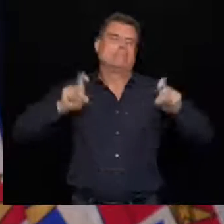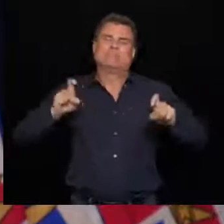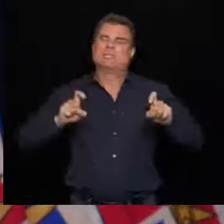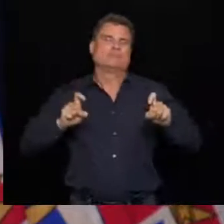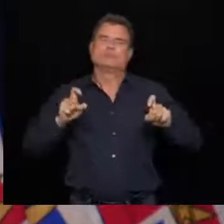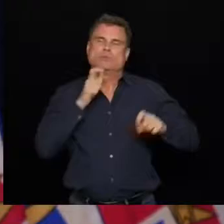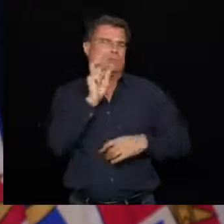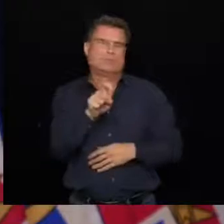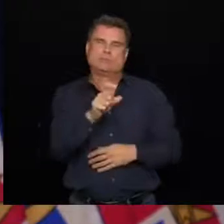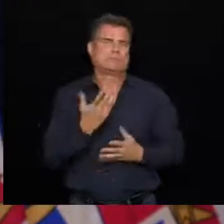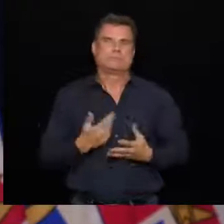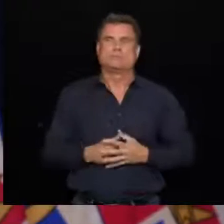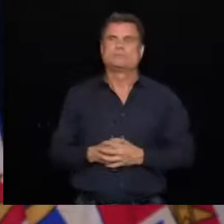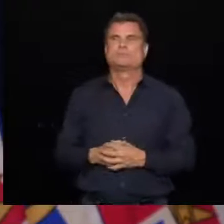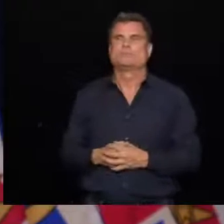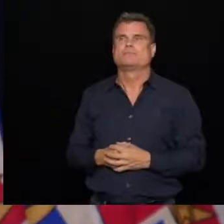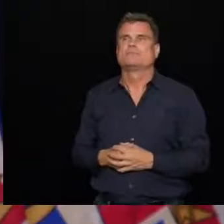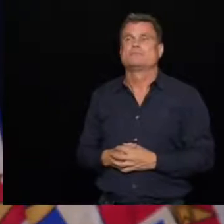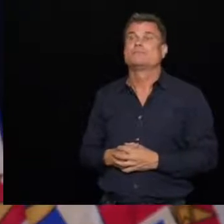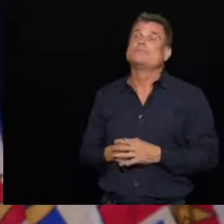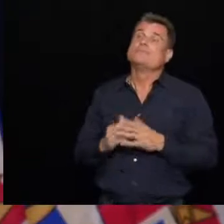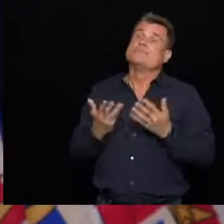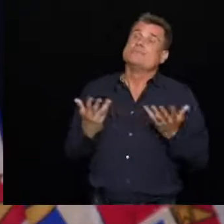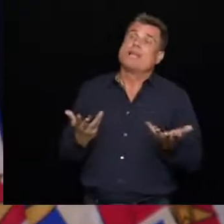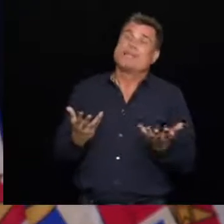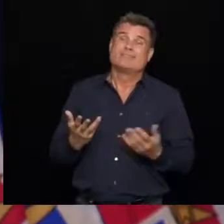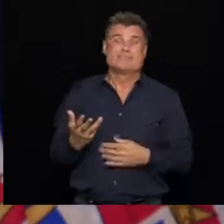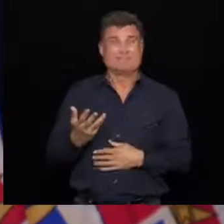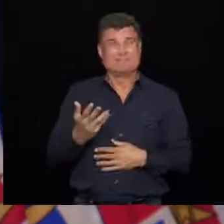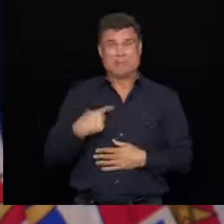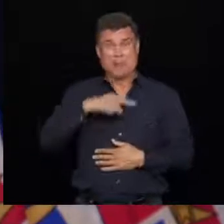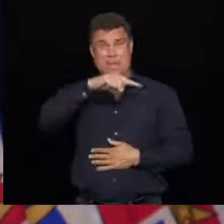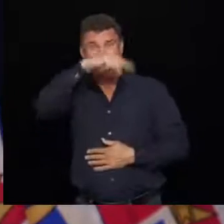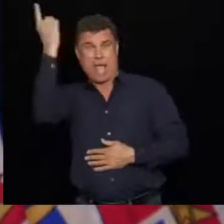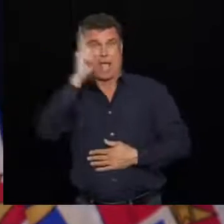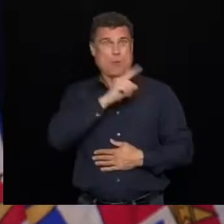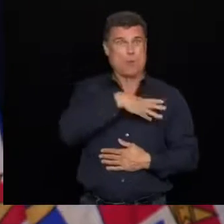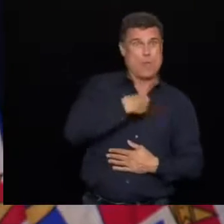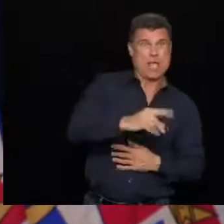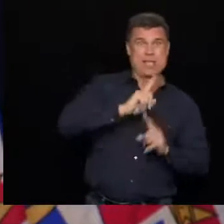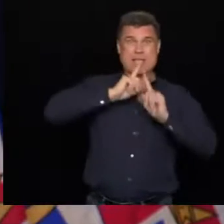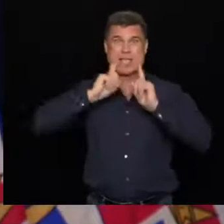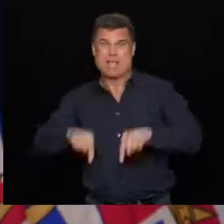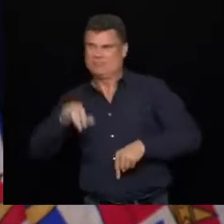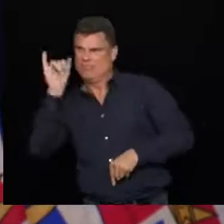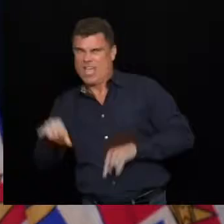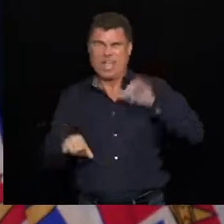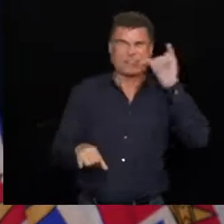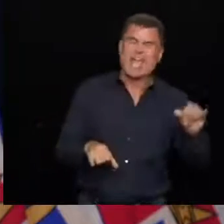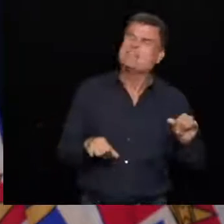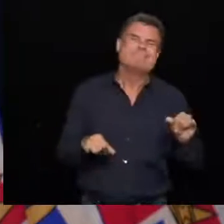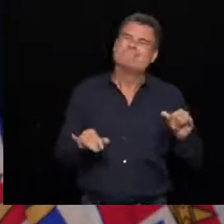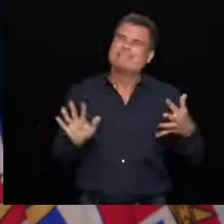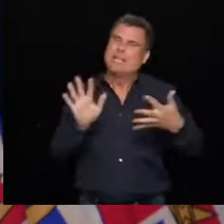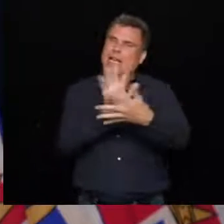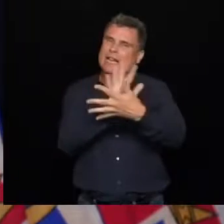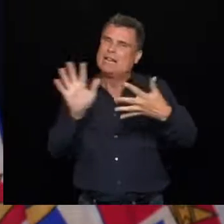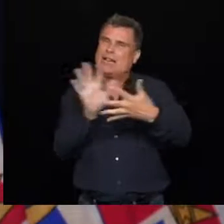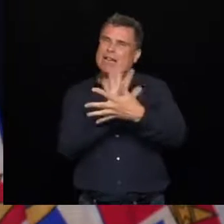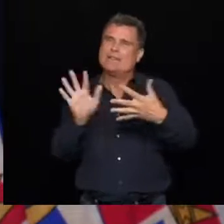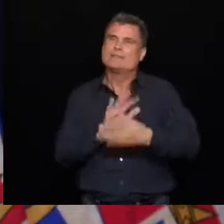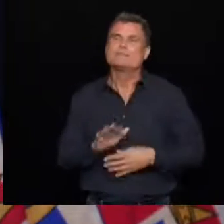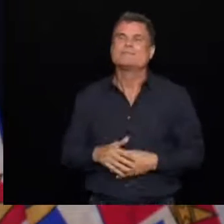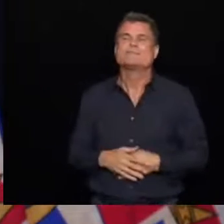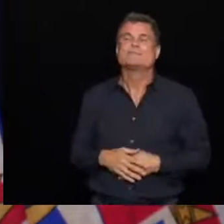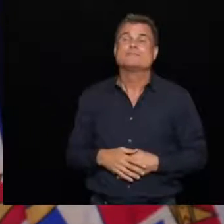not black and white as with everything. So if it's a cluster in a long-term care home, for example, we know that